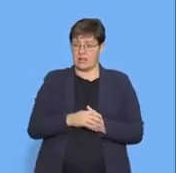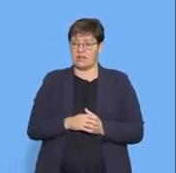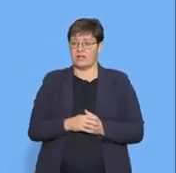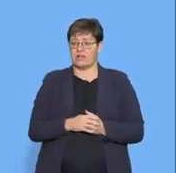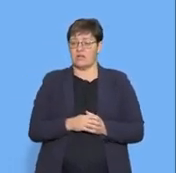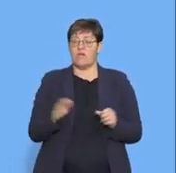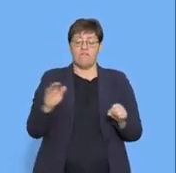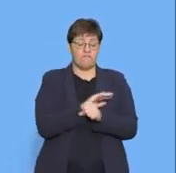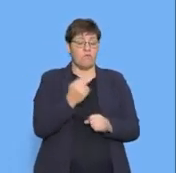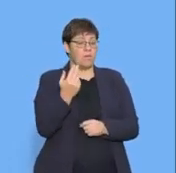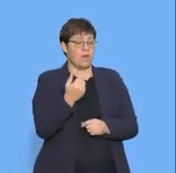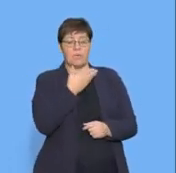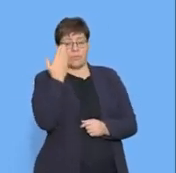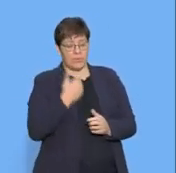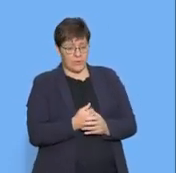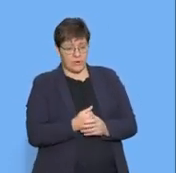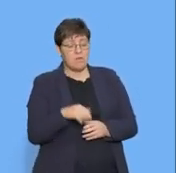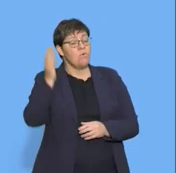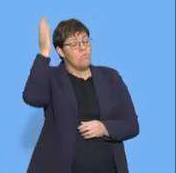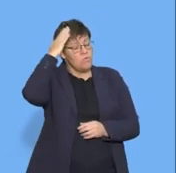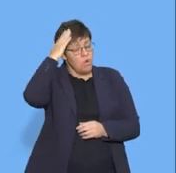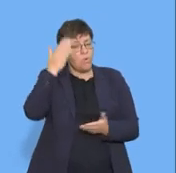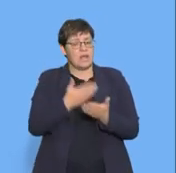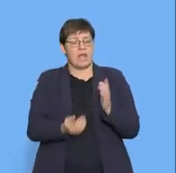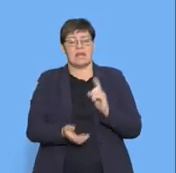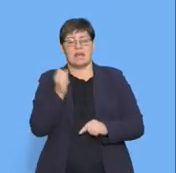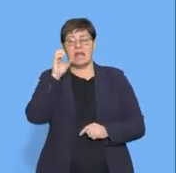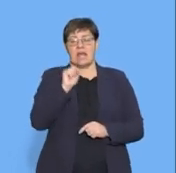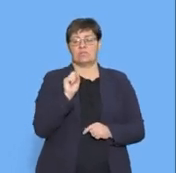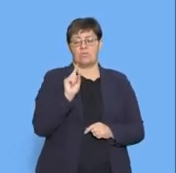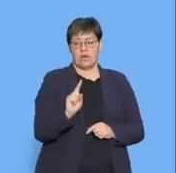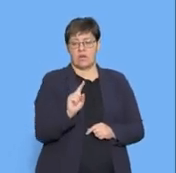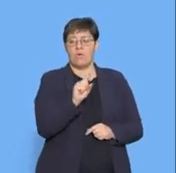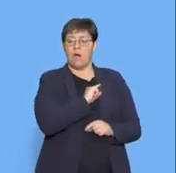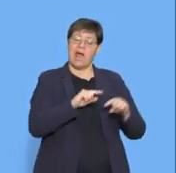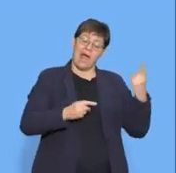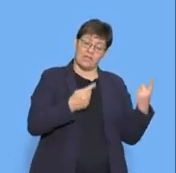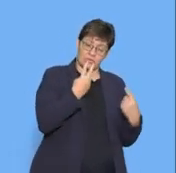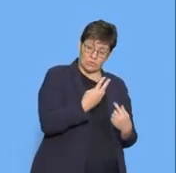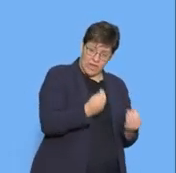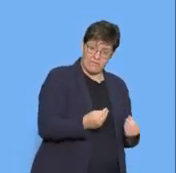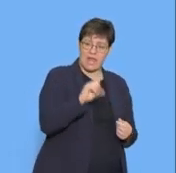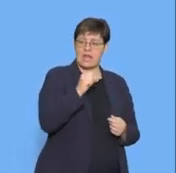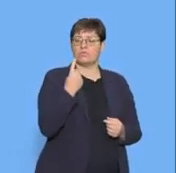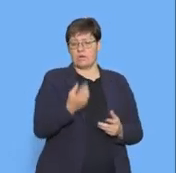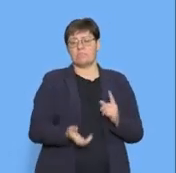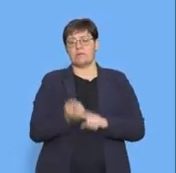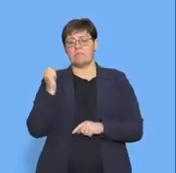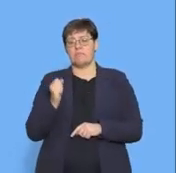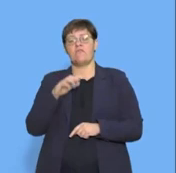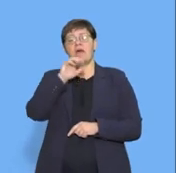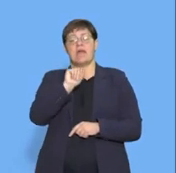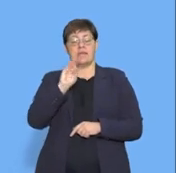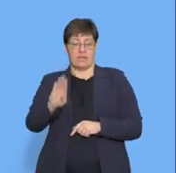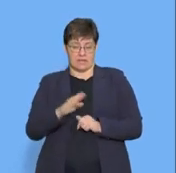2 angles, we've got no full pair. But we know we can find S1 because we have the other 2 angles, we can